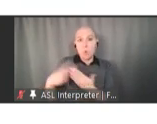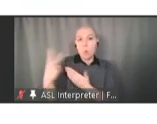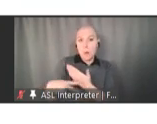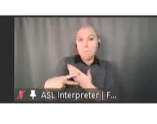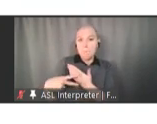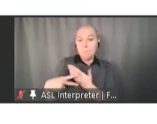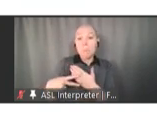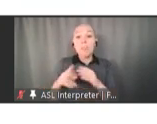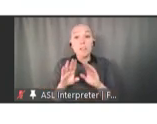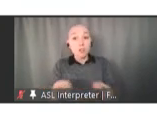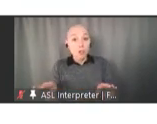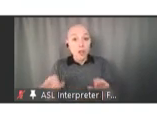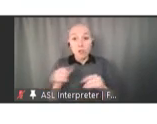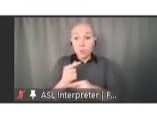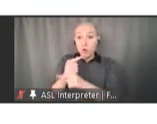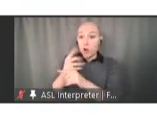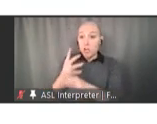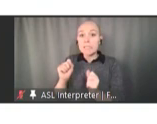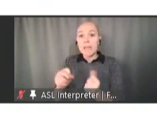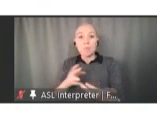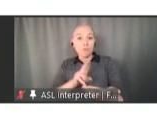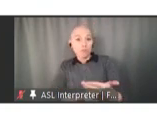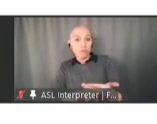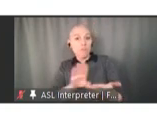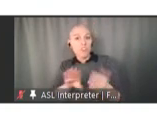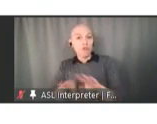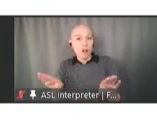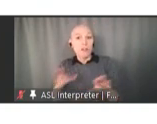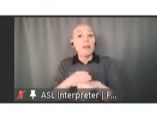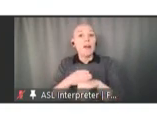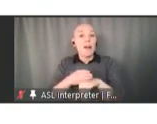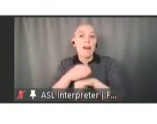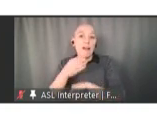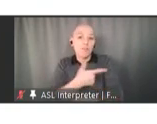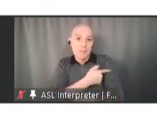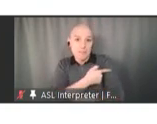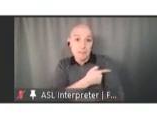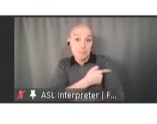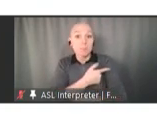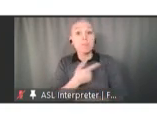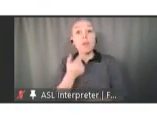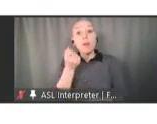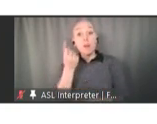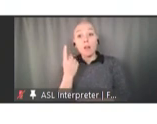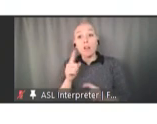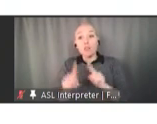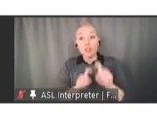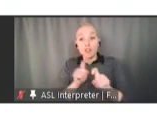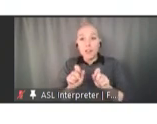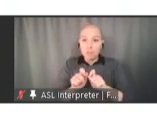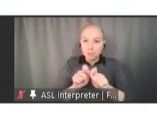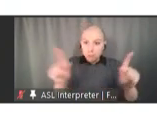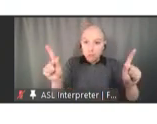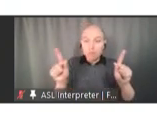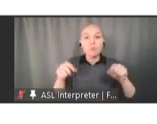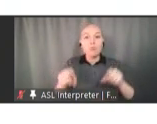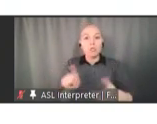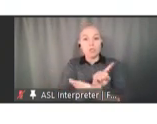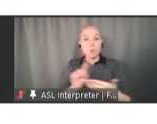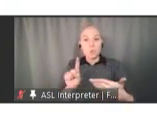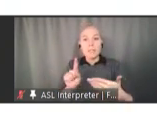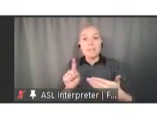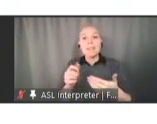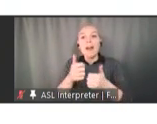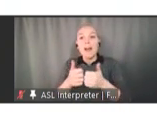of COVID-19 vaccine. VSAFE health surveys are sent daily during the week following each dose of vaccine